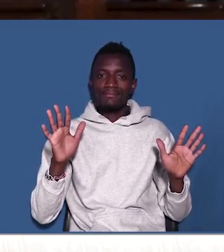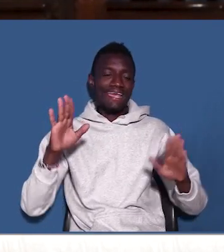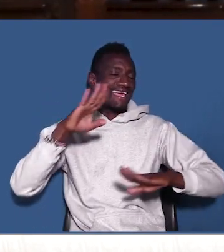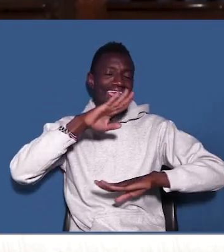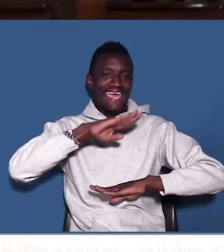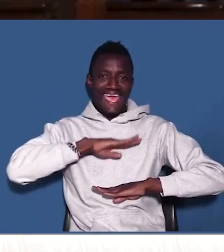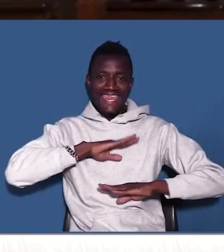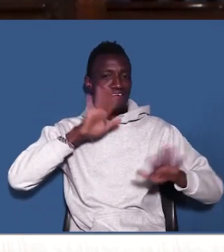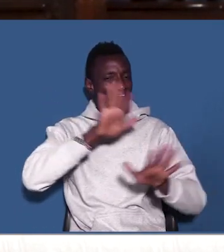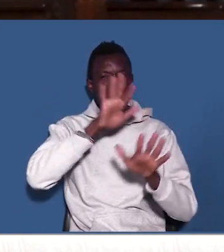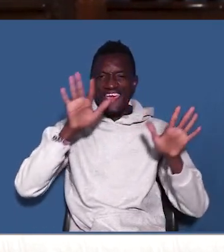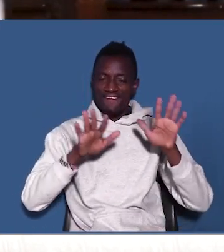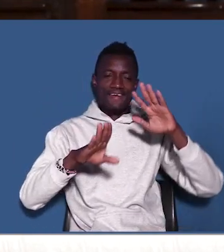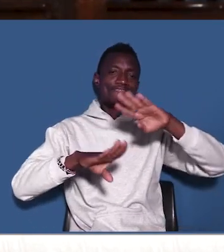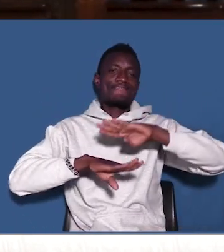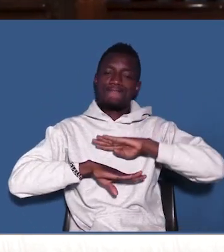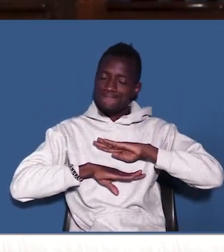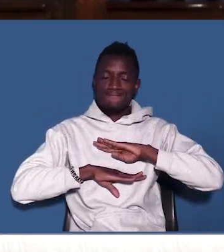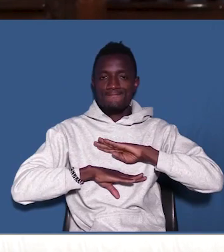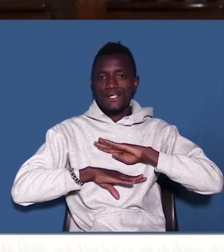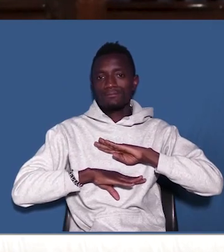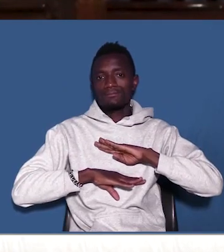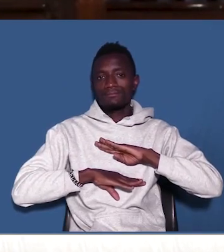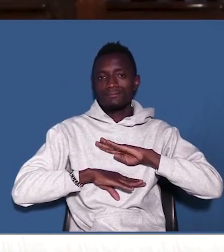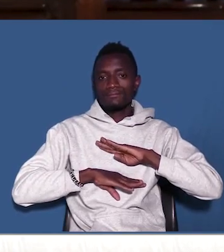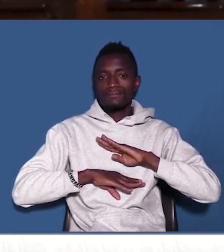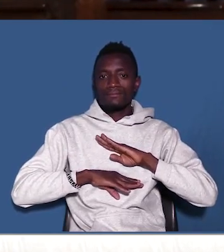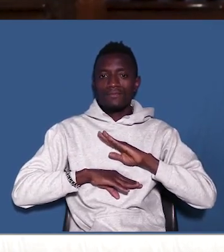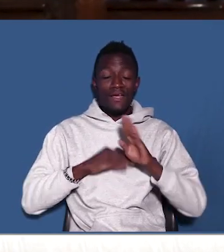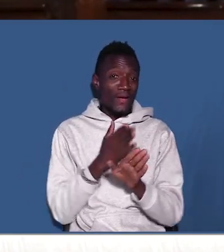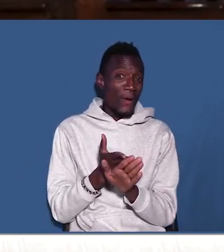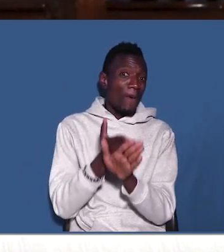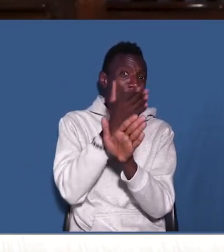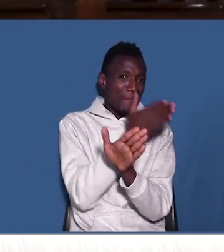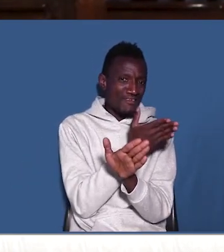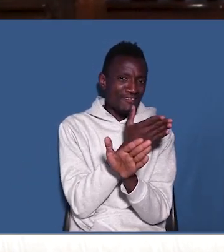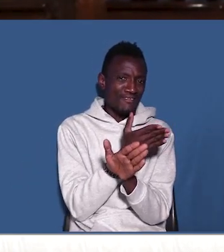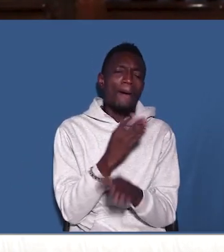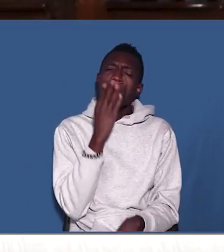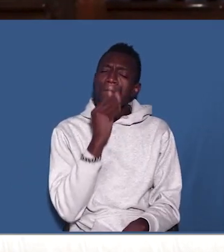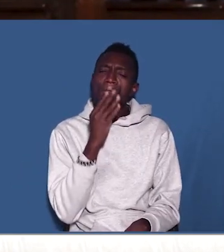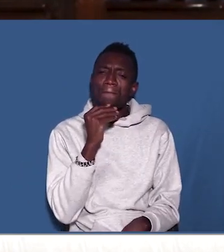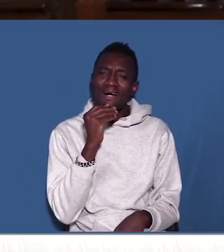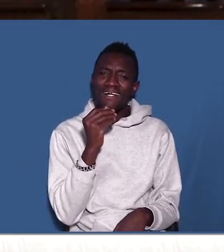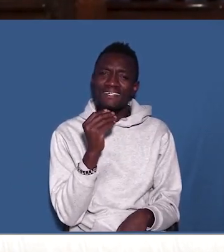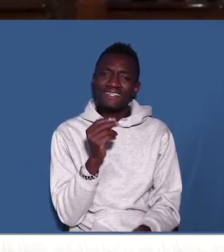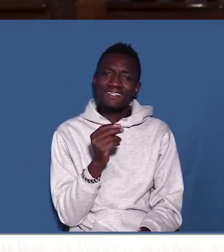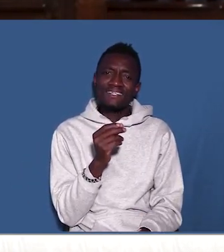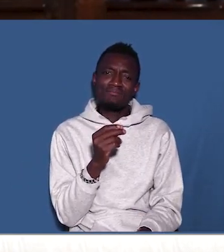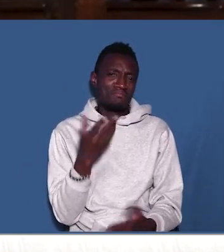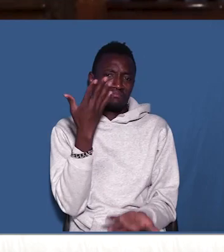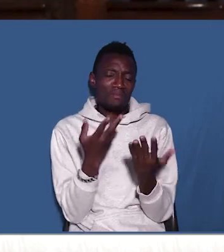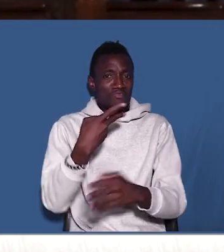there. No kind of sacrifice that was offered by man was perfect. But the most